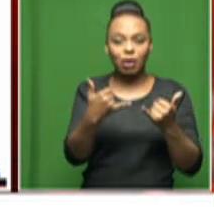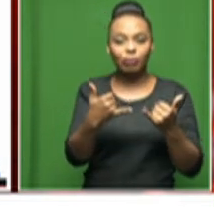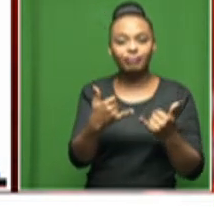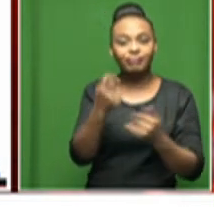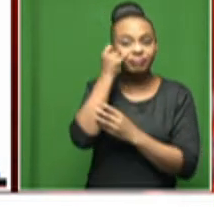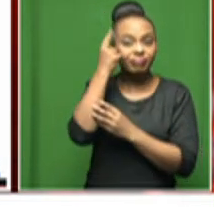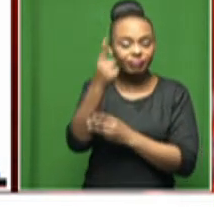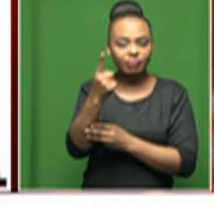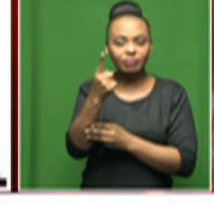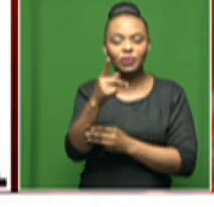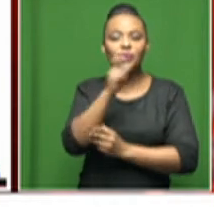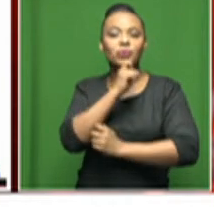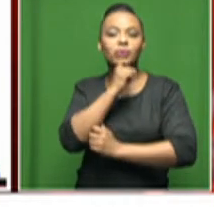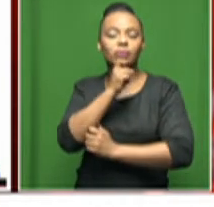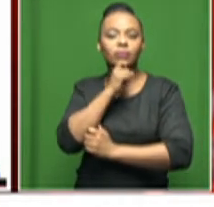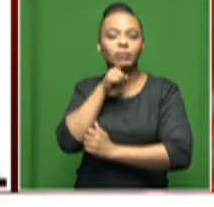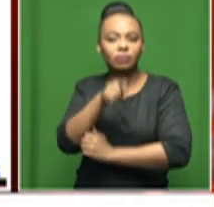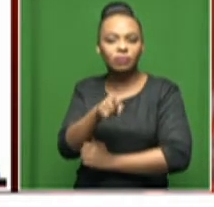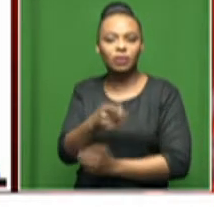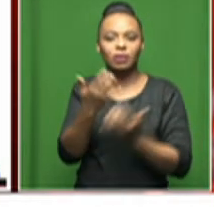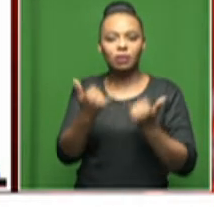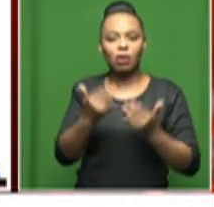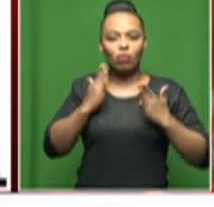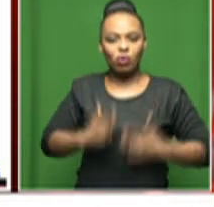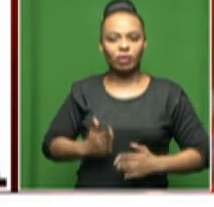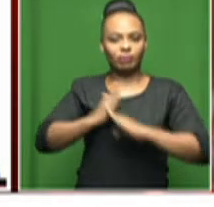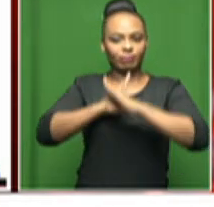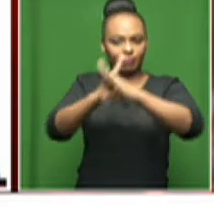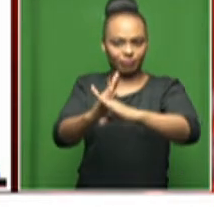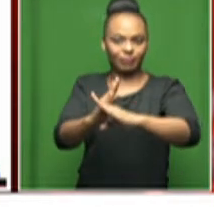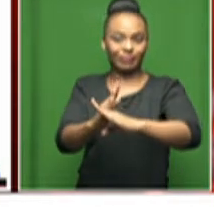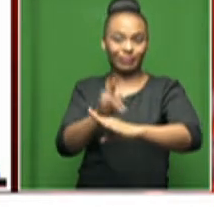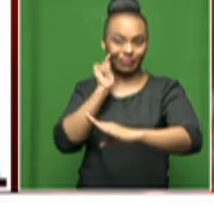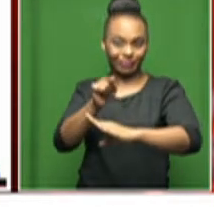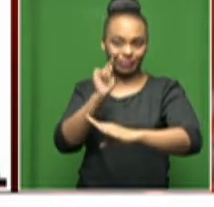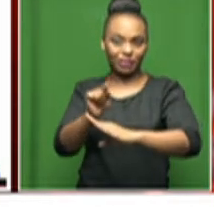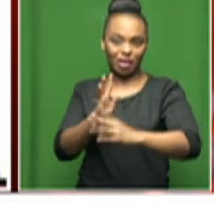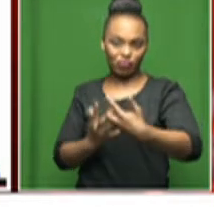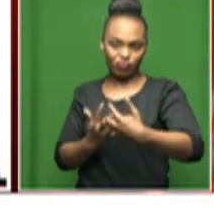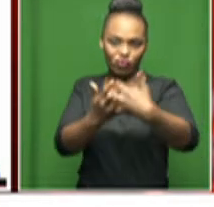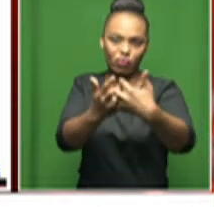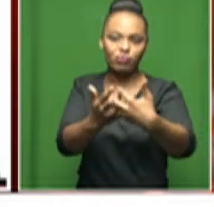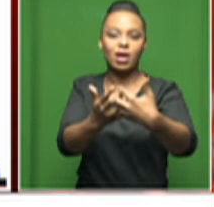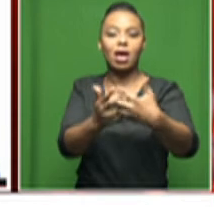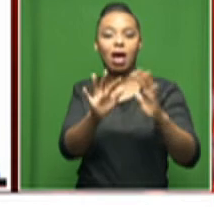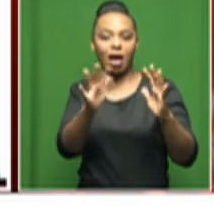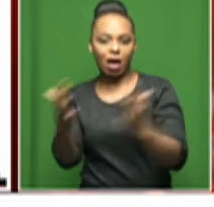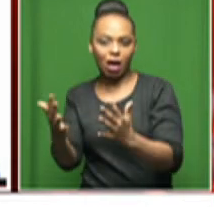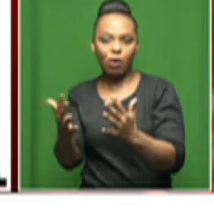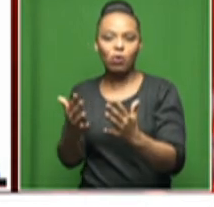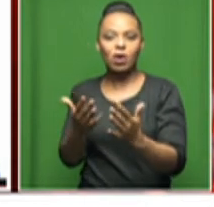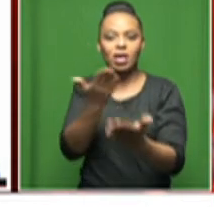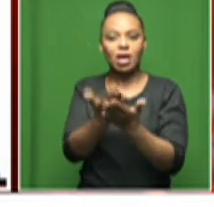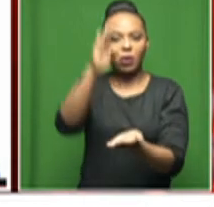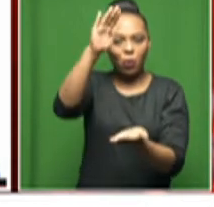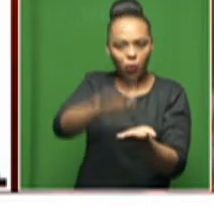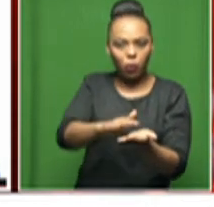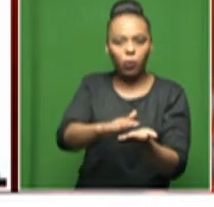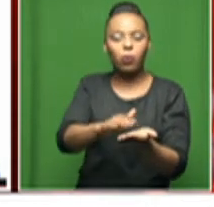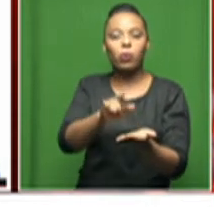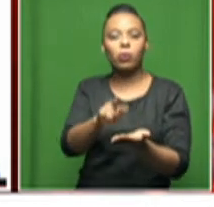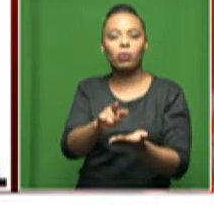inducing antibody responses, they are also extremely important in terms of inducing what is known as T lymphocyte